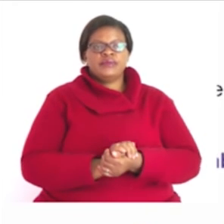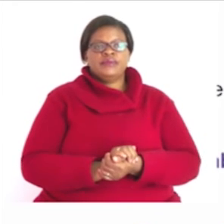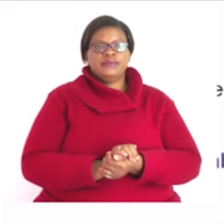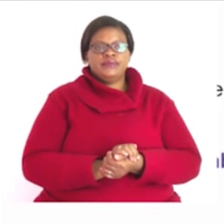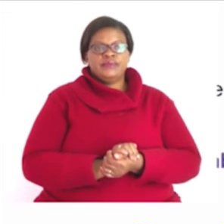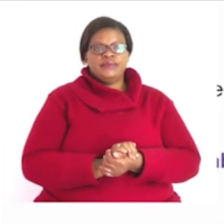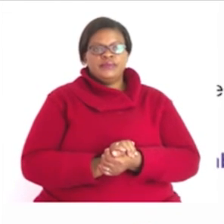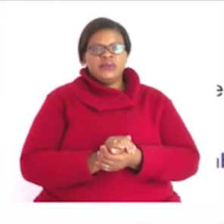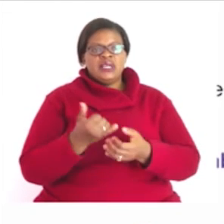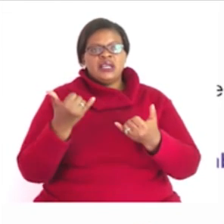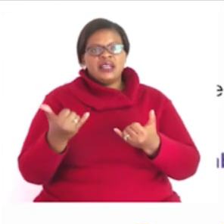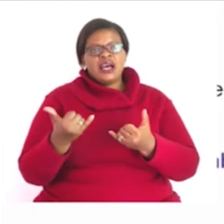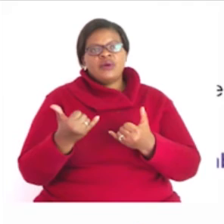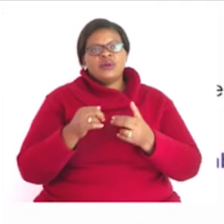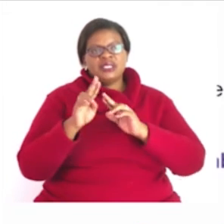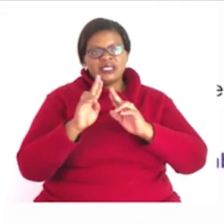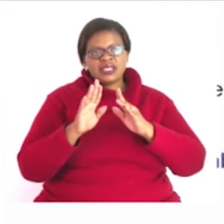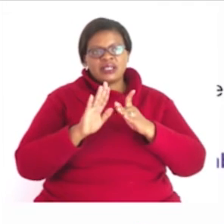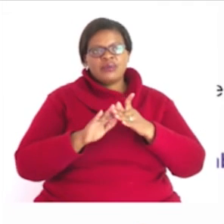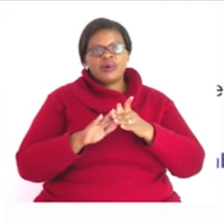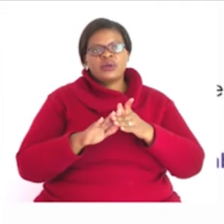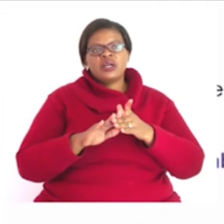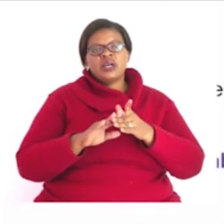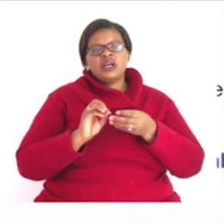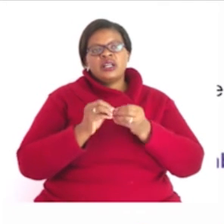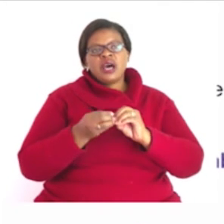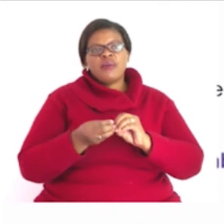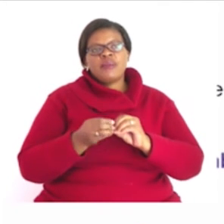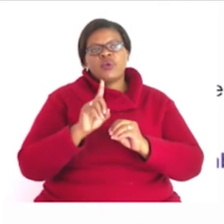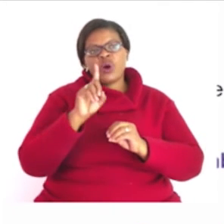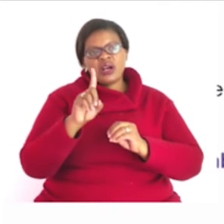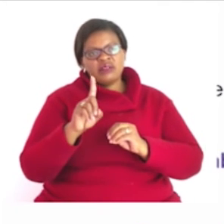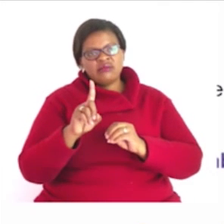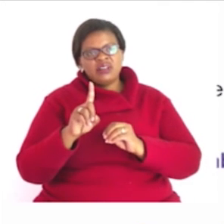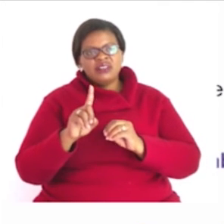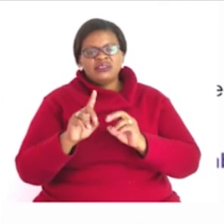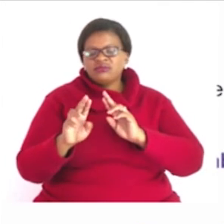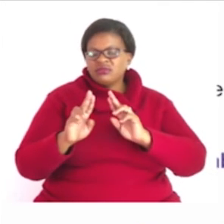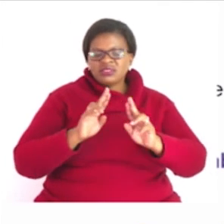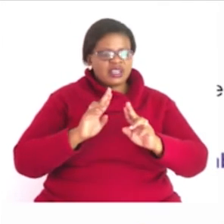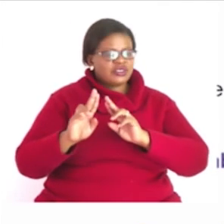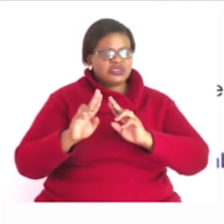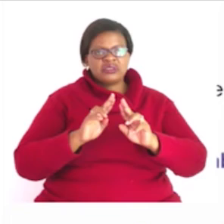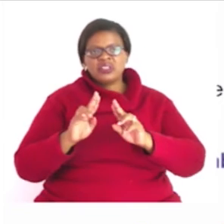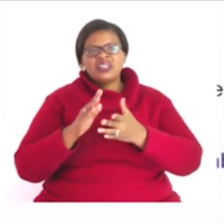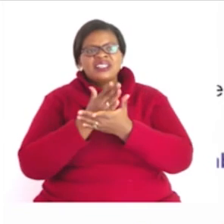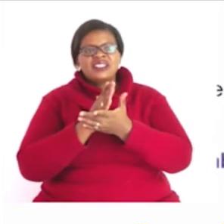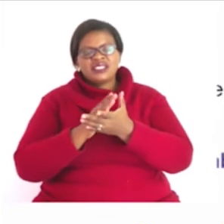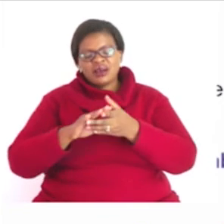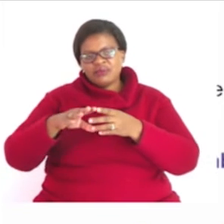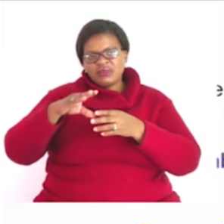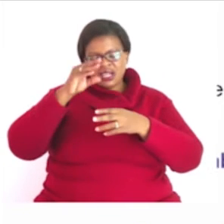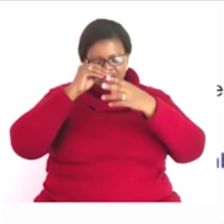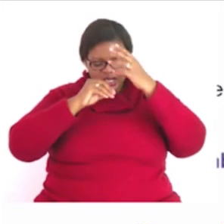Now, this number 1 has created a lot of controversy because a lot of learners say it's a prime